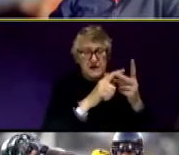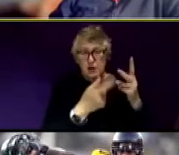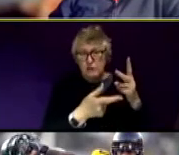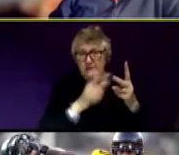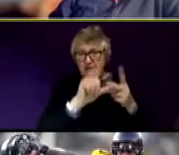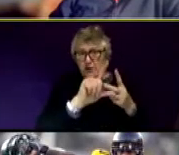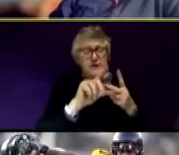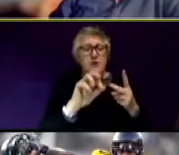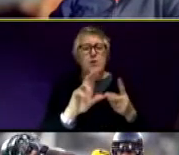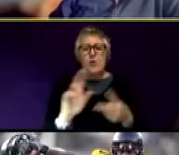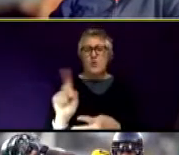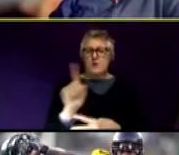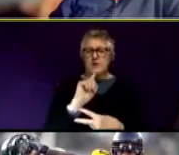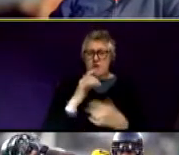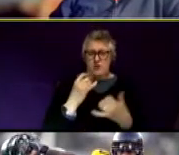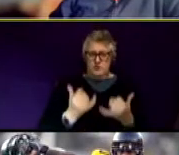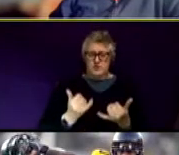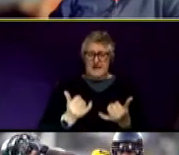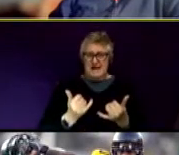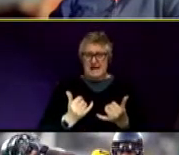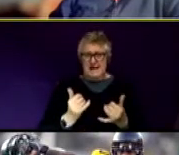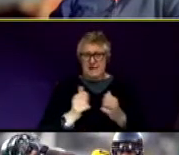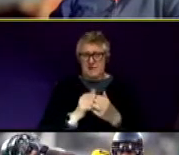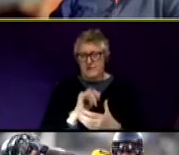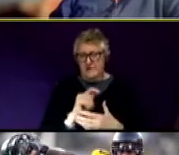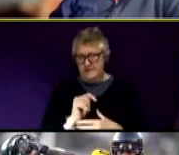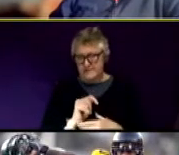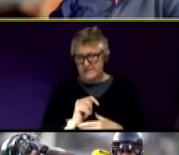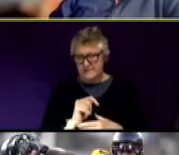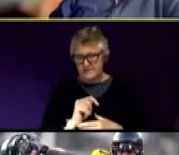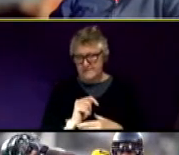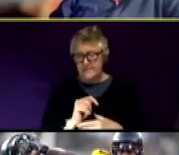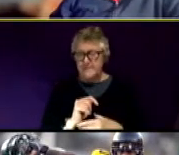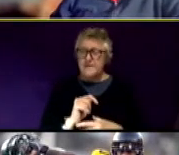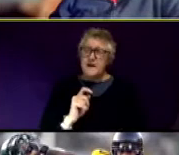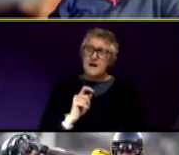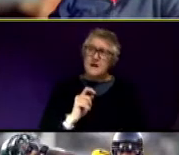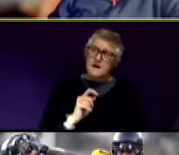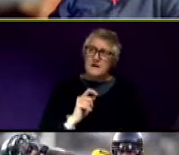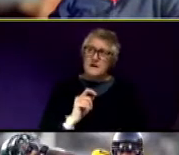with this. And I guess the question about,